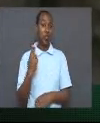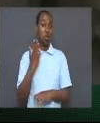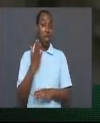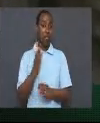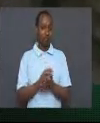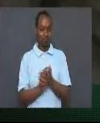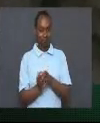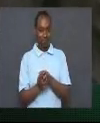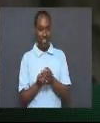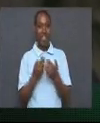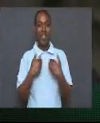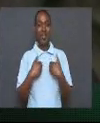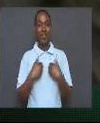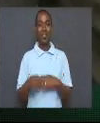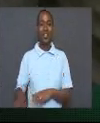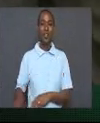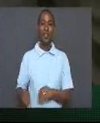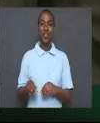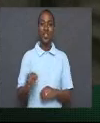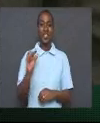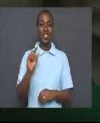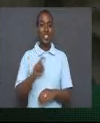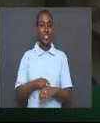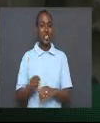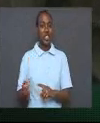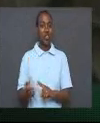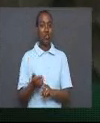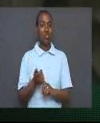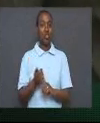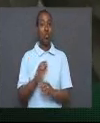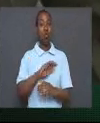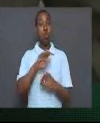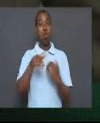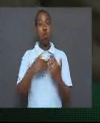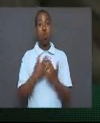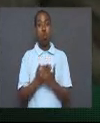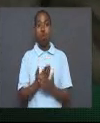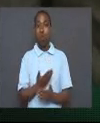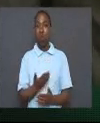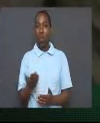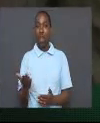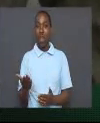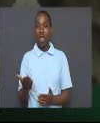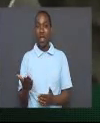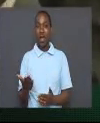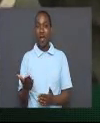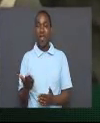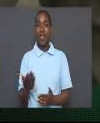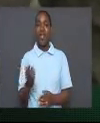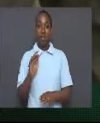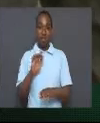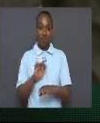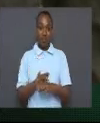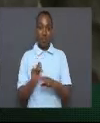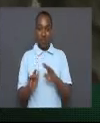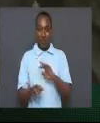Students, take a minute to consider all the things hands do and touch in a